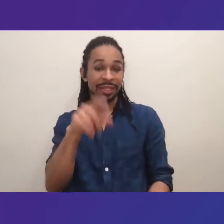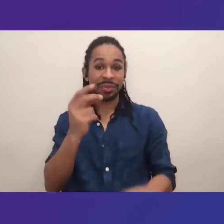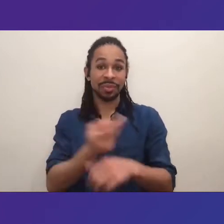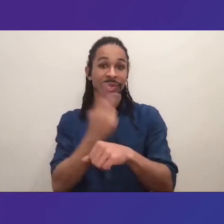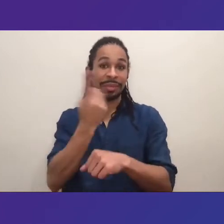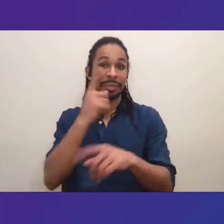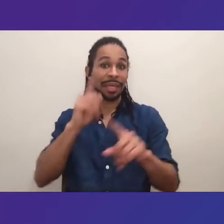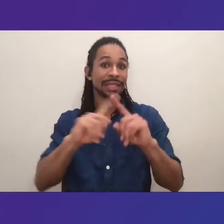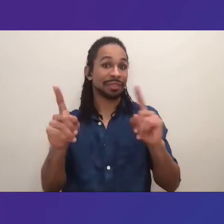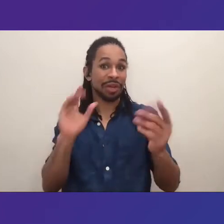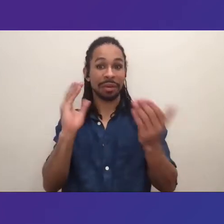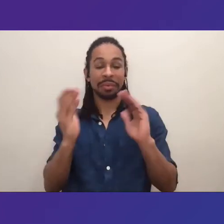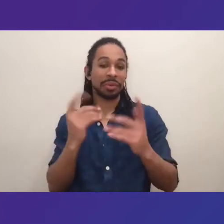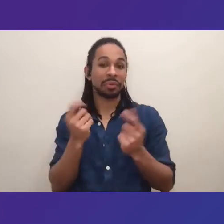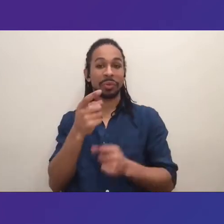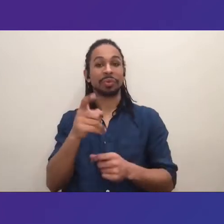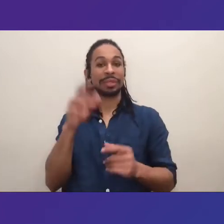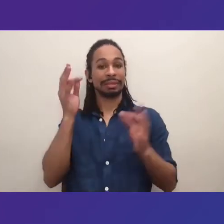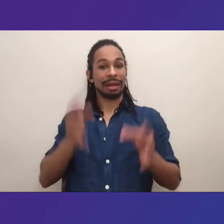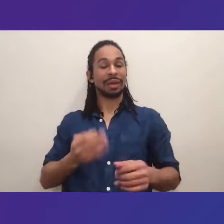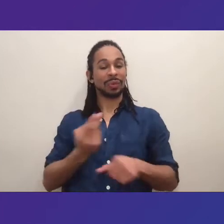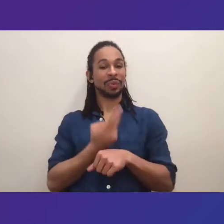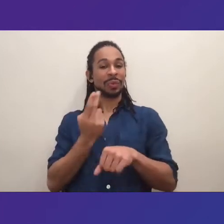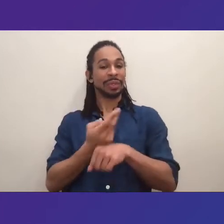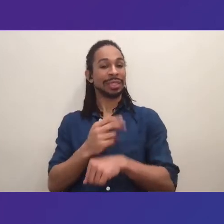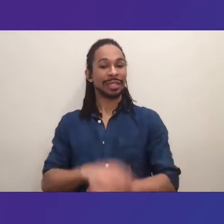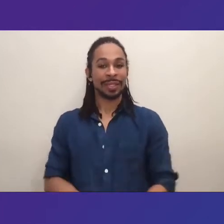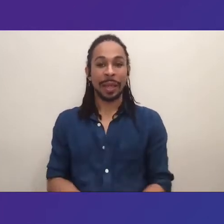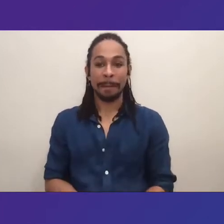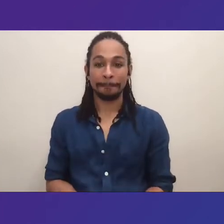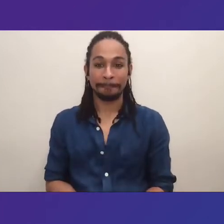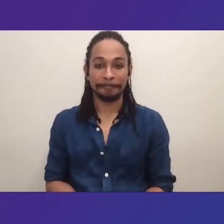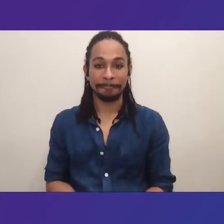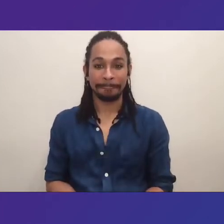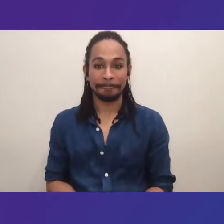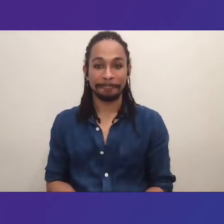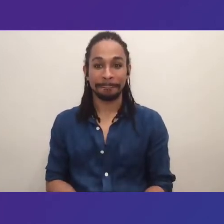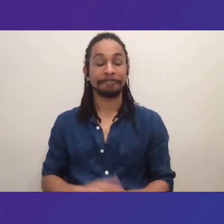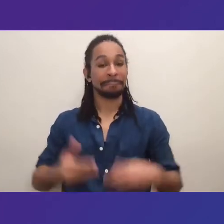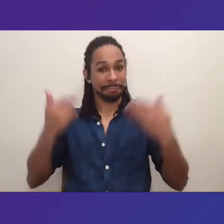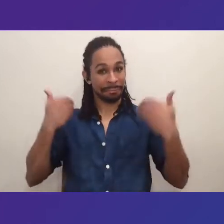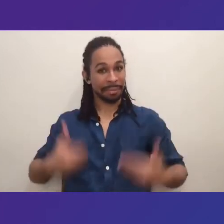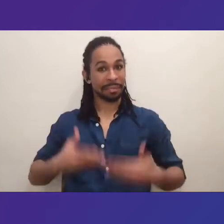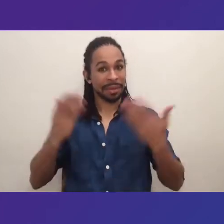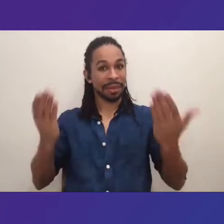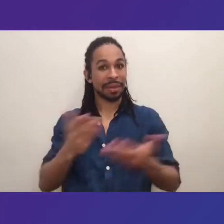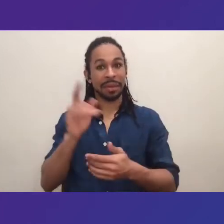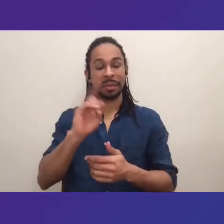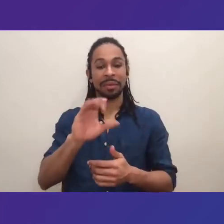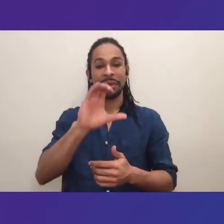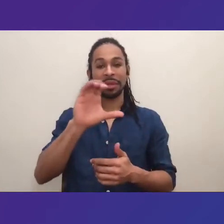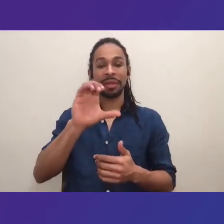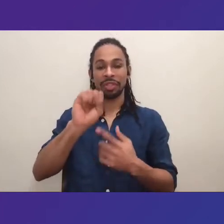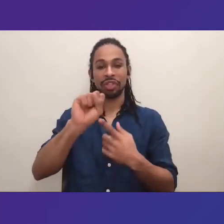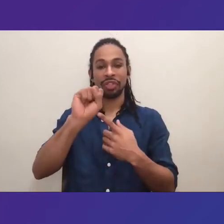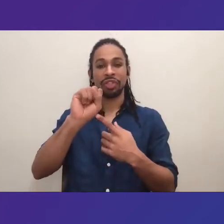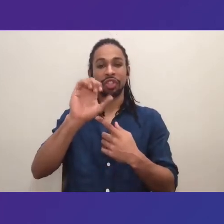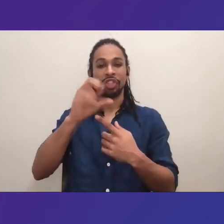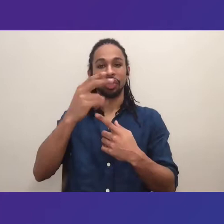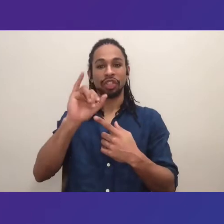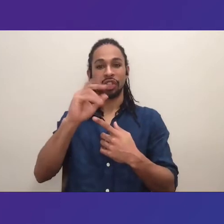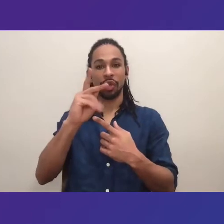what you've used. I am here on Shakori lands